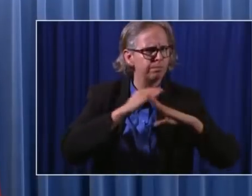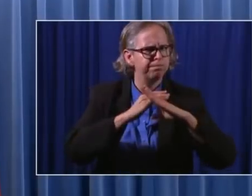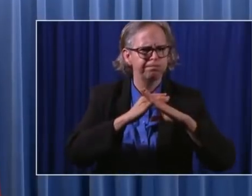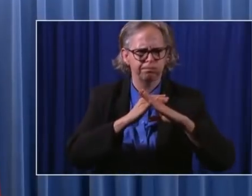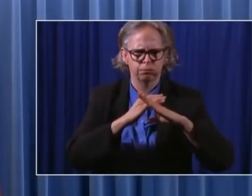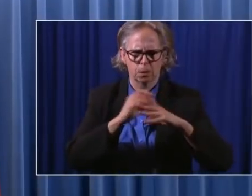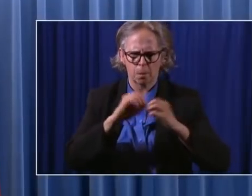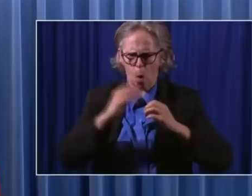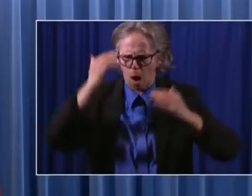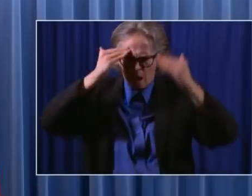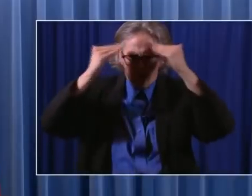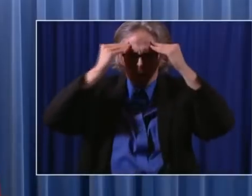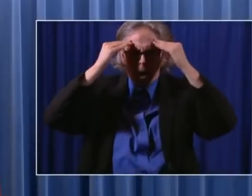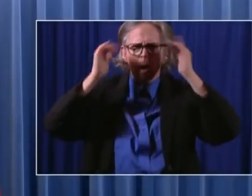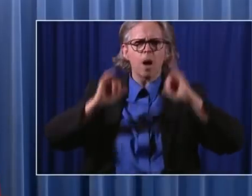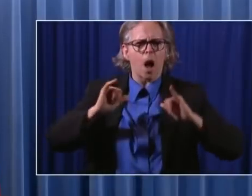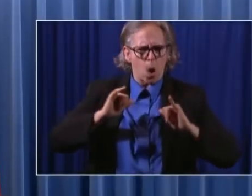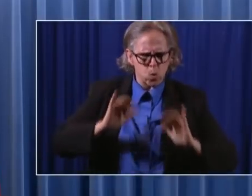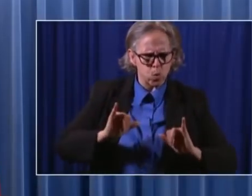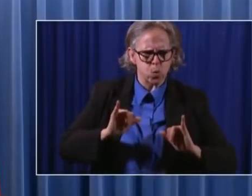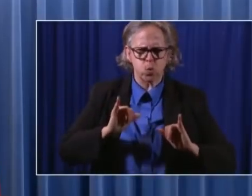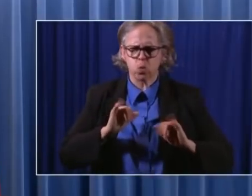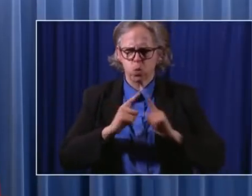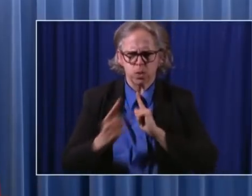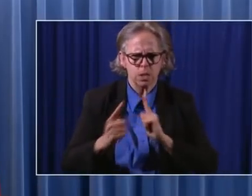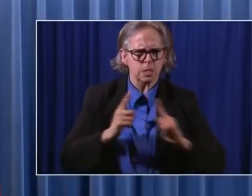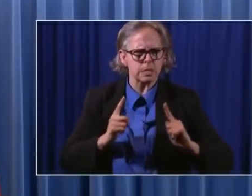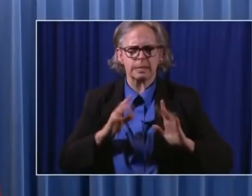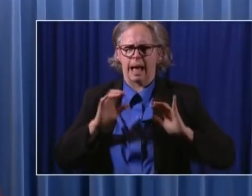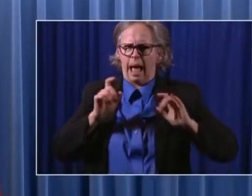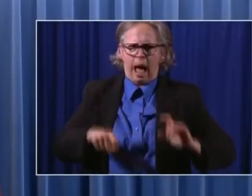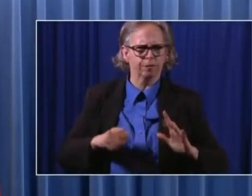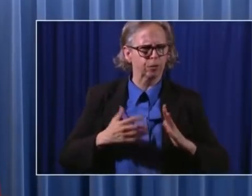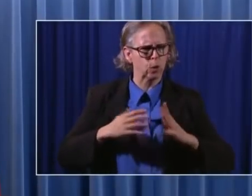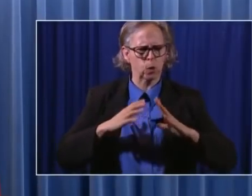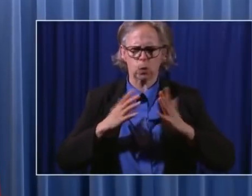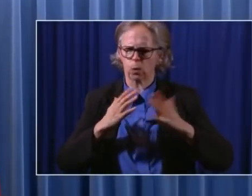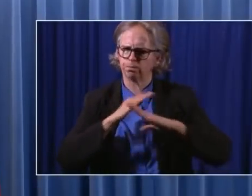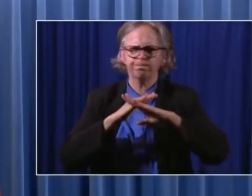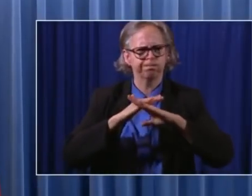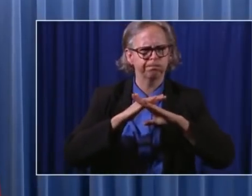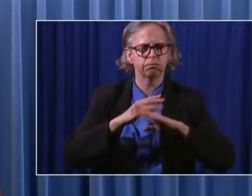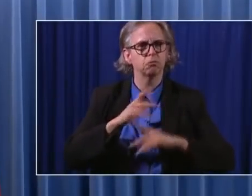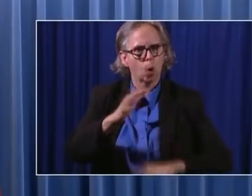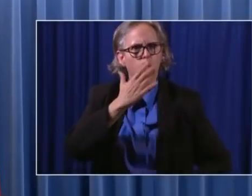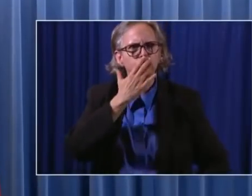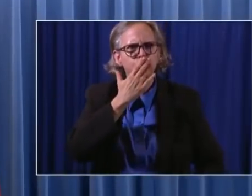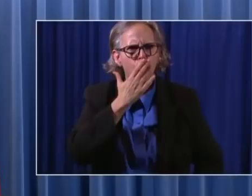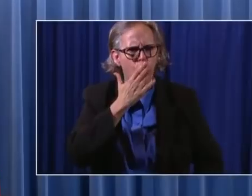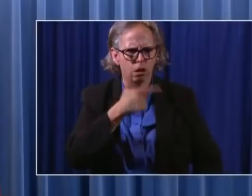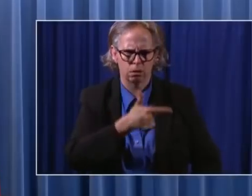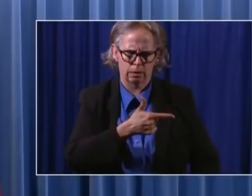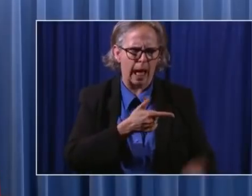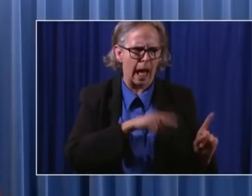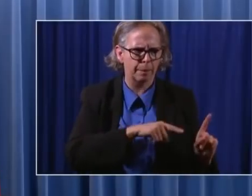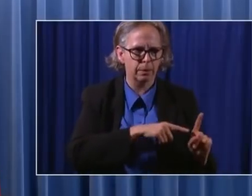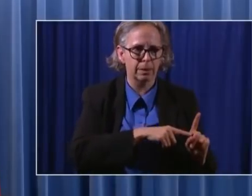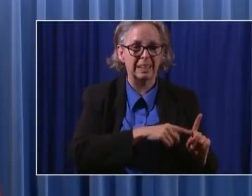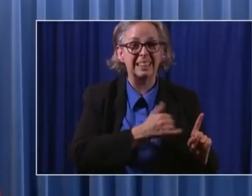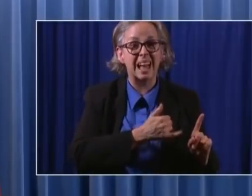becoming more aware of the social distancing. And so what you really have seen